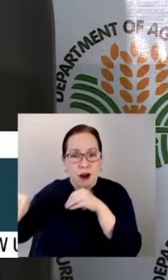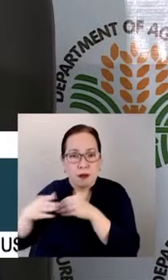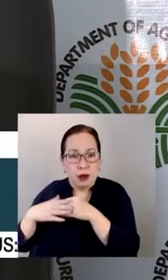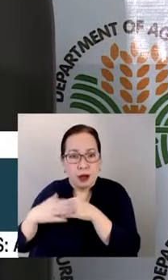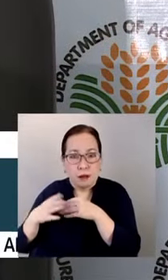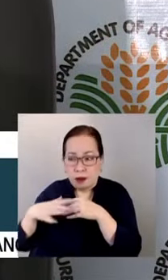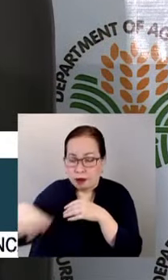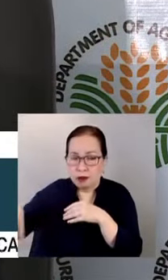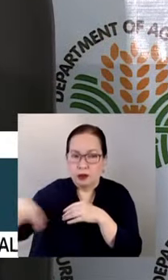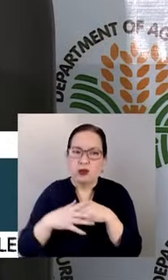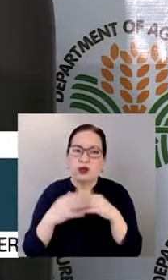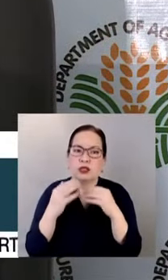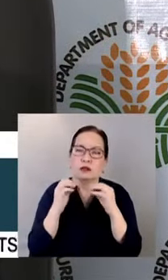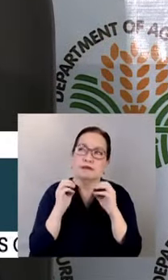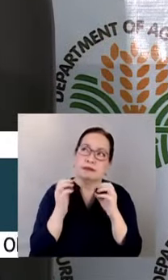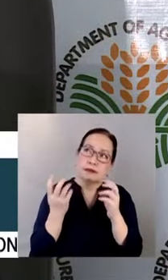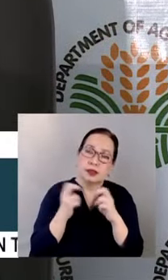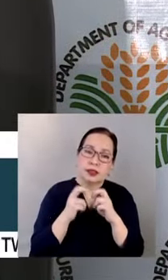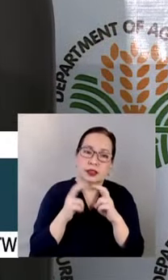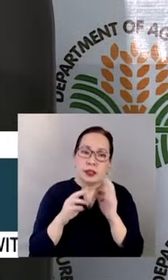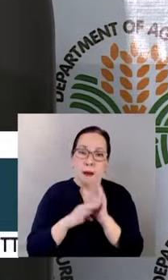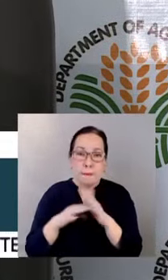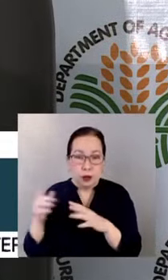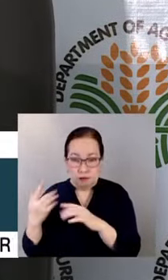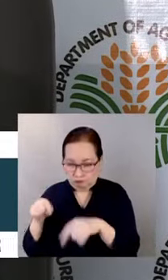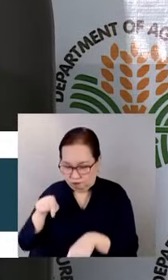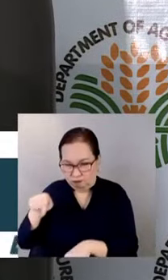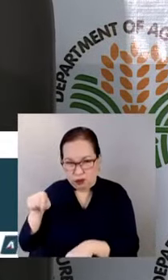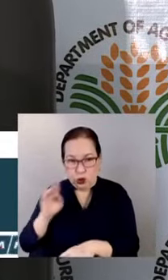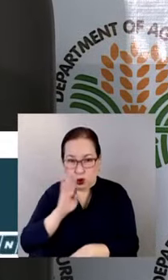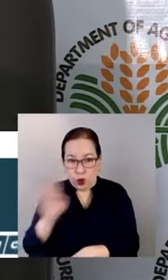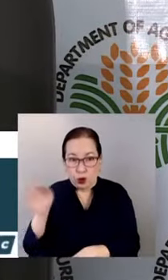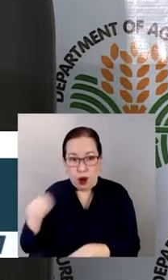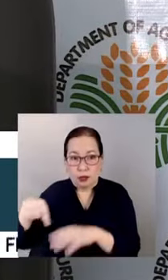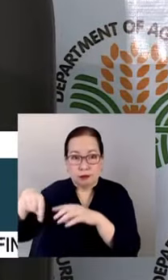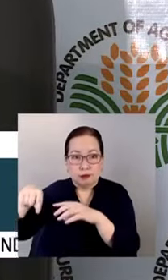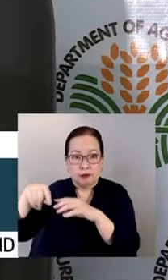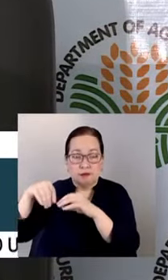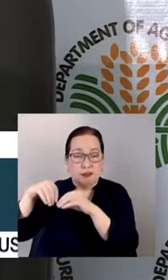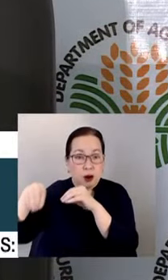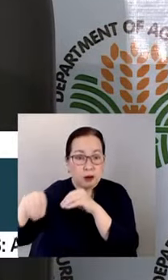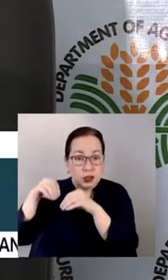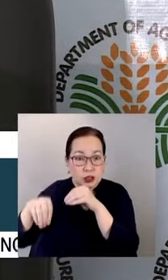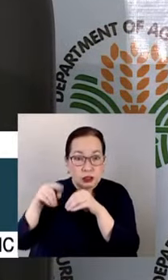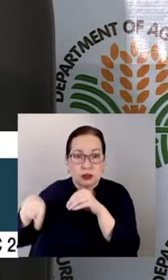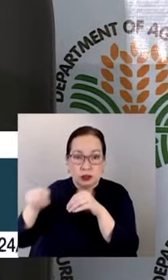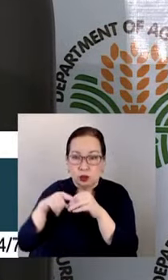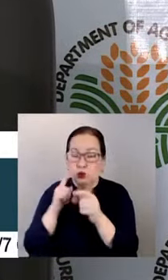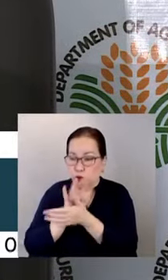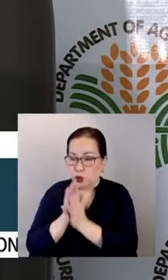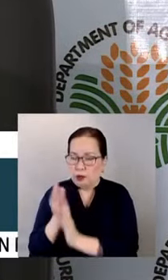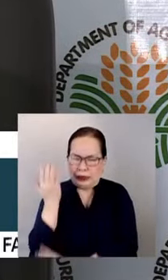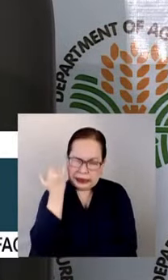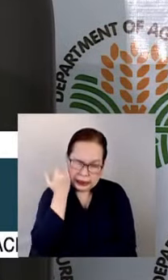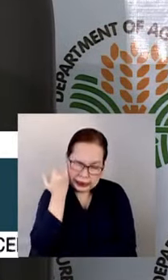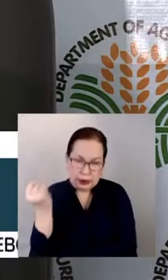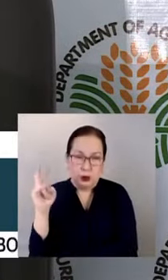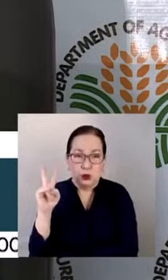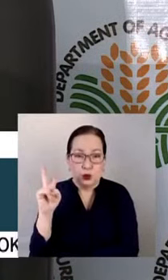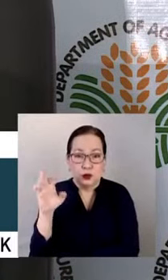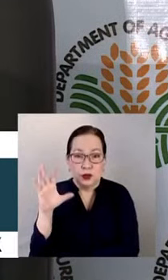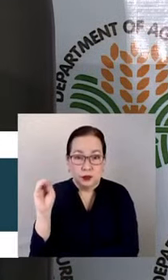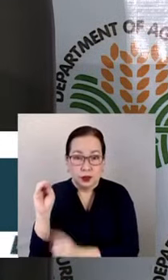kahit bababaan mo pa yung farm gate to the level of the 250 na sinet natin nung from December